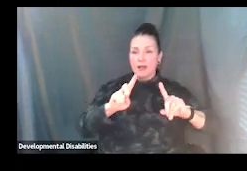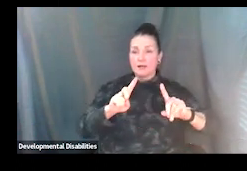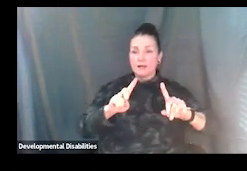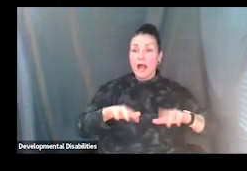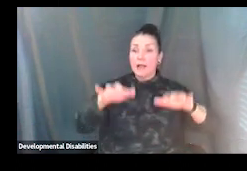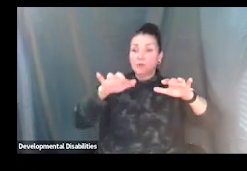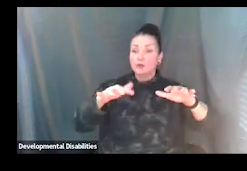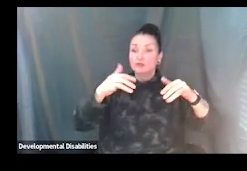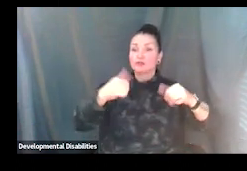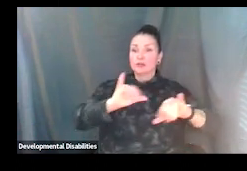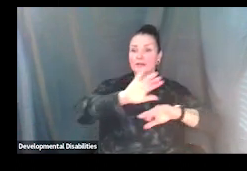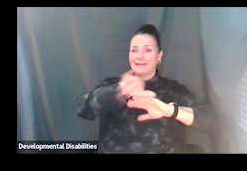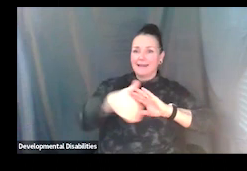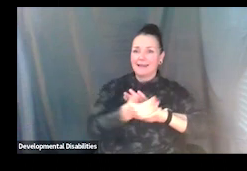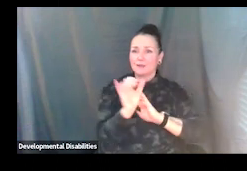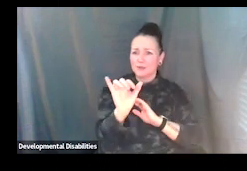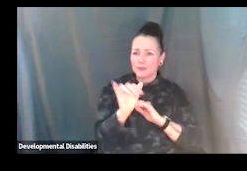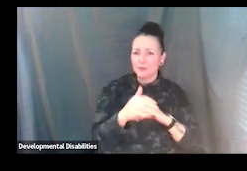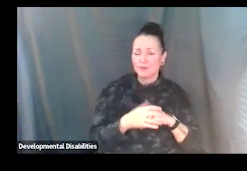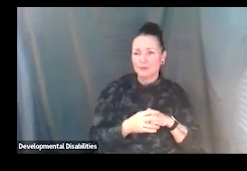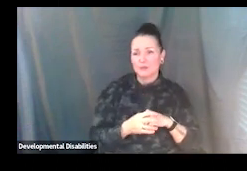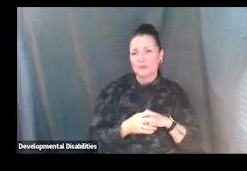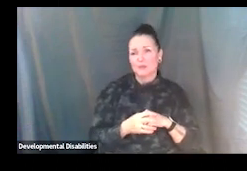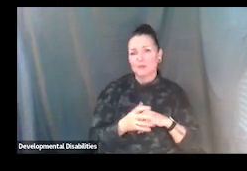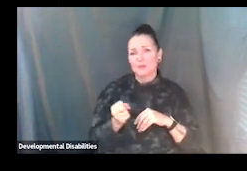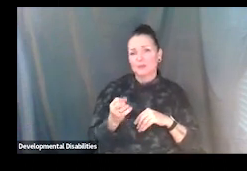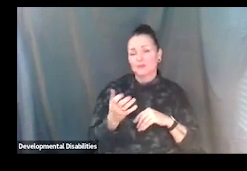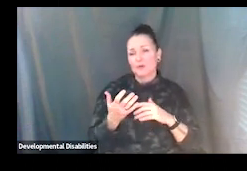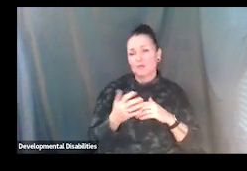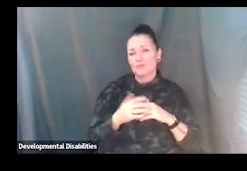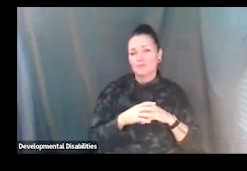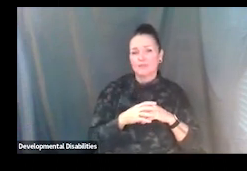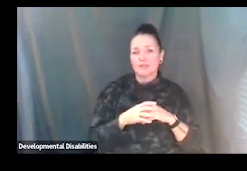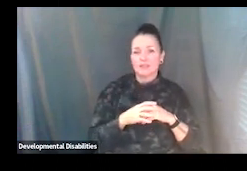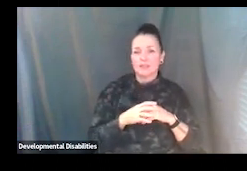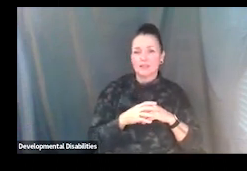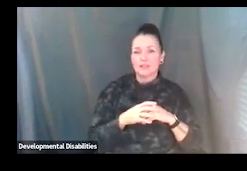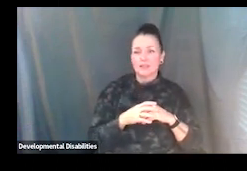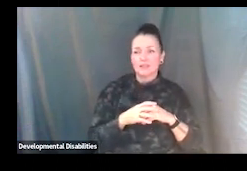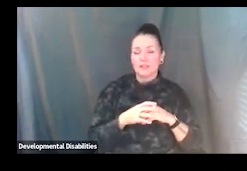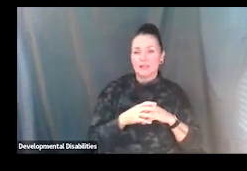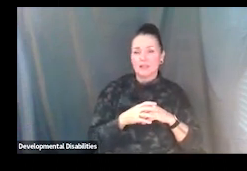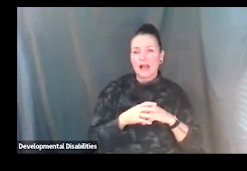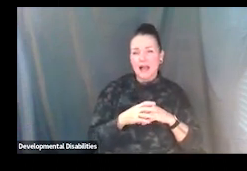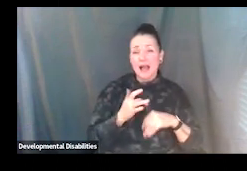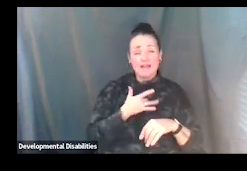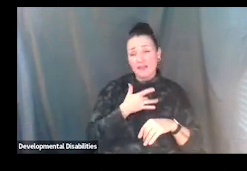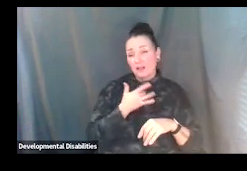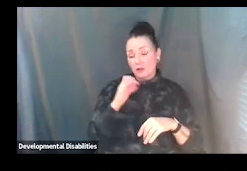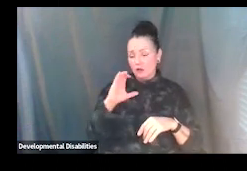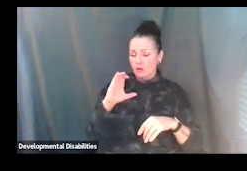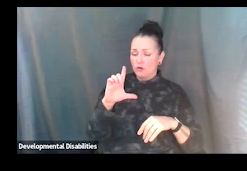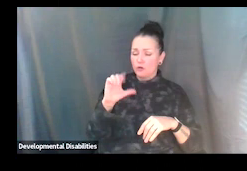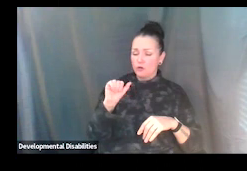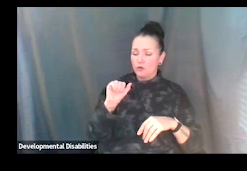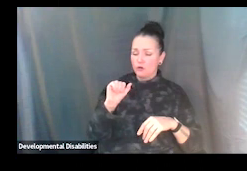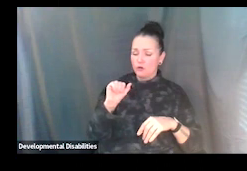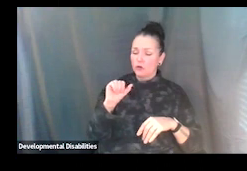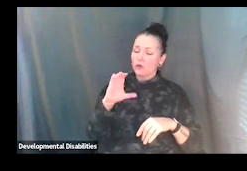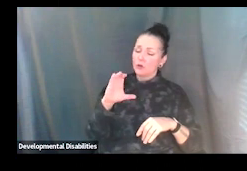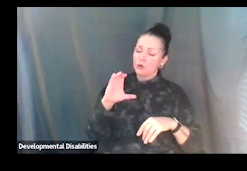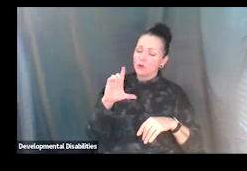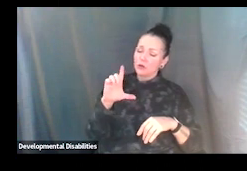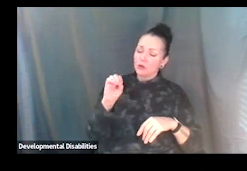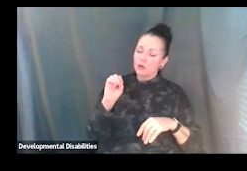them sleep, has the benefit of providing some improvement in ADHD. And